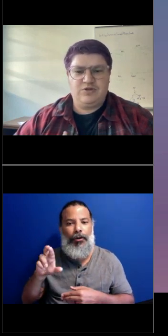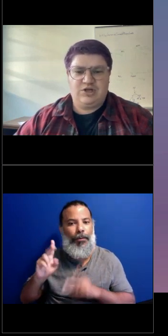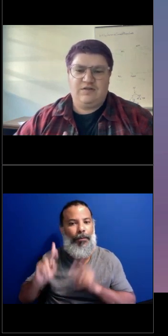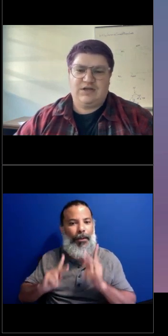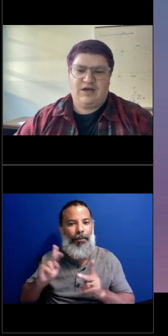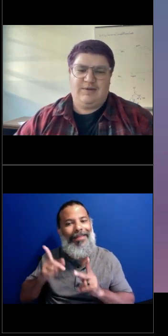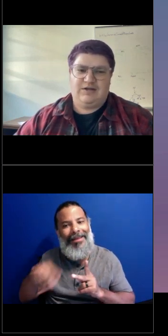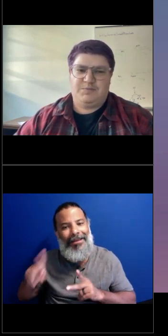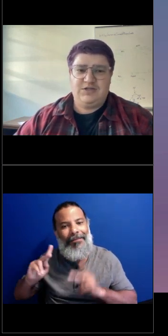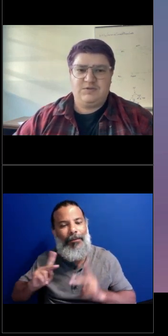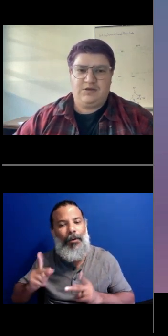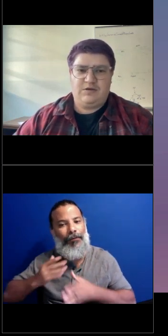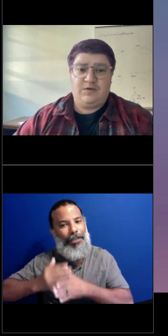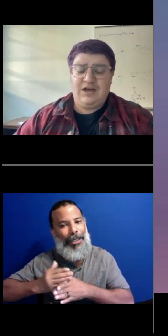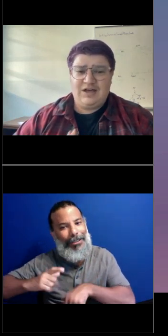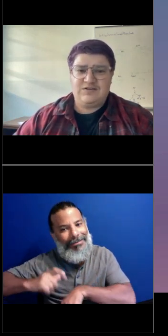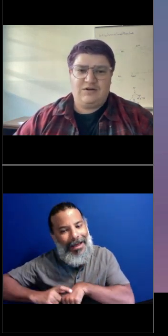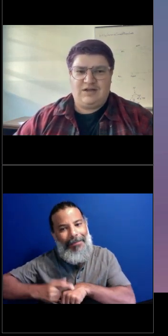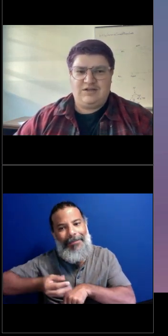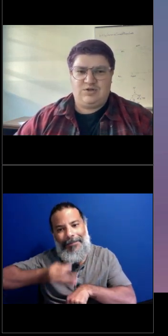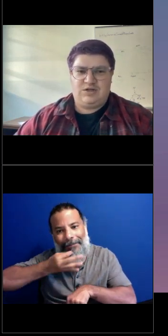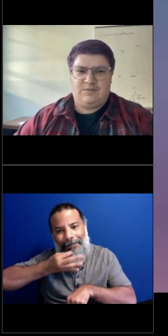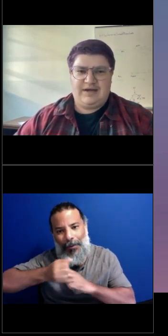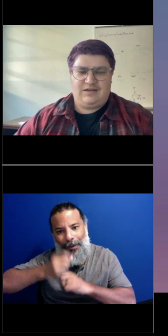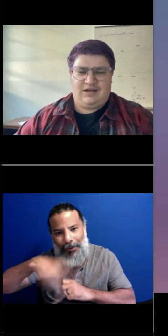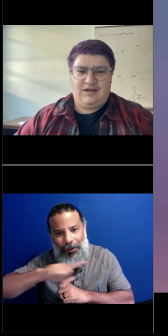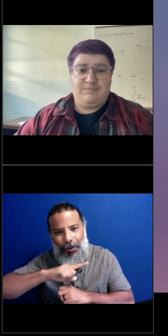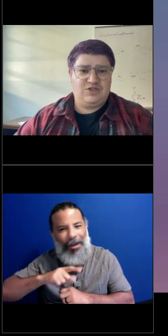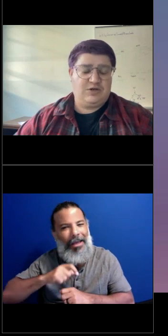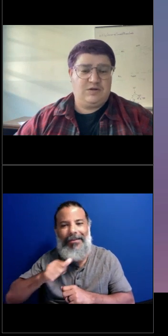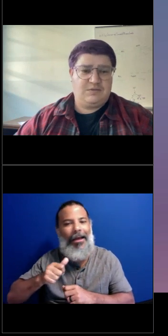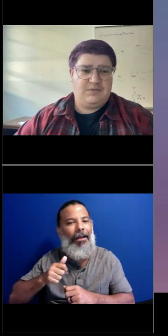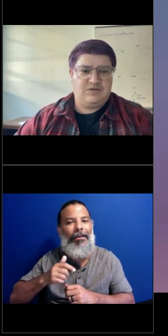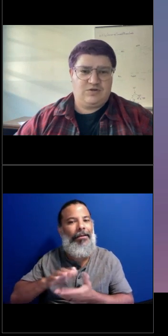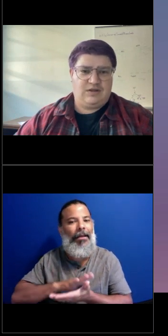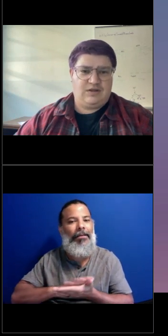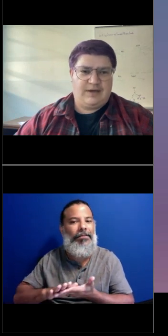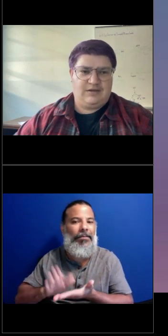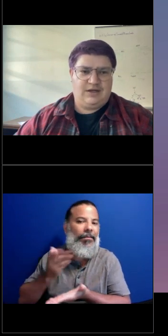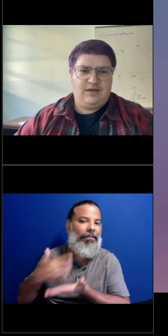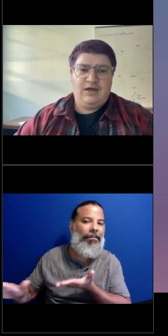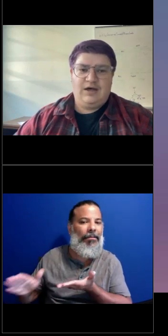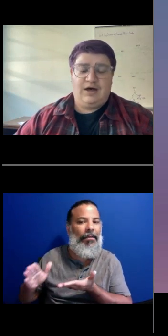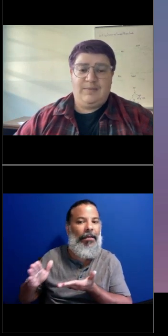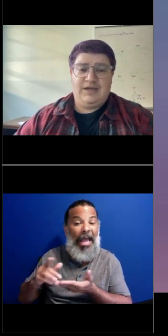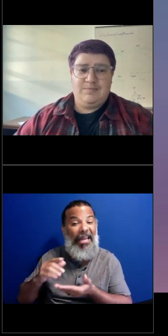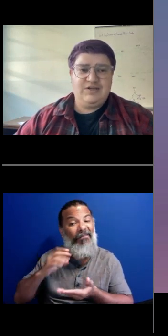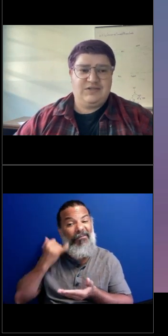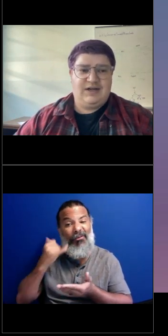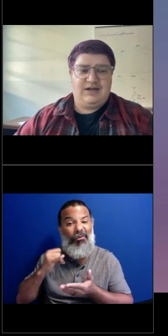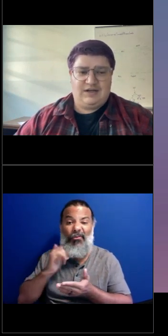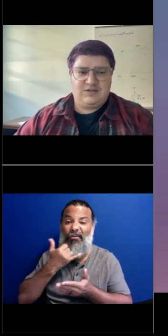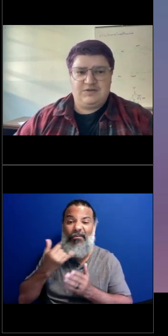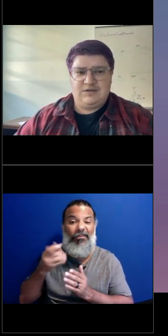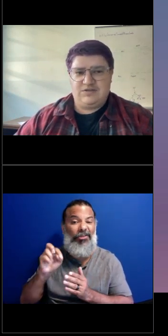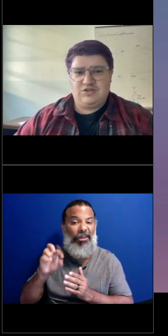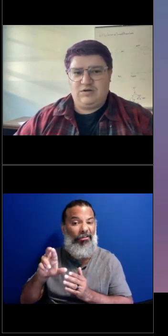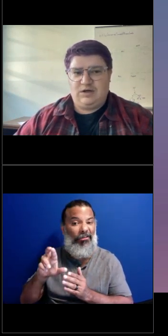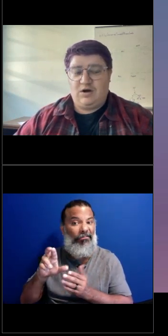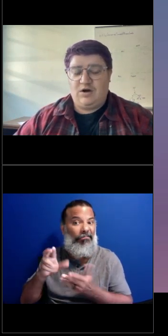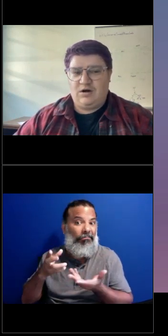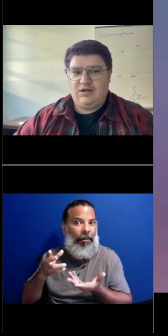people who share their time and expertise with you. It's not okay to treat them badly, and misgendering somebody is treating them badly. Implicit and